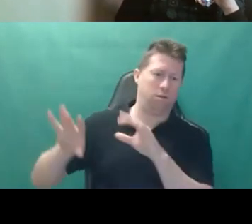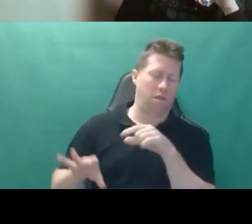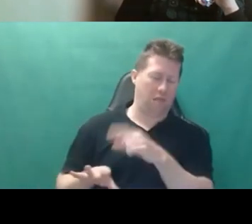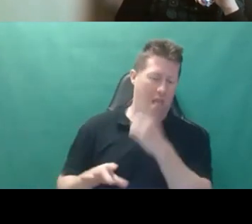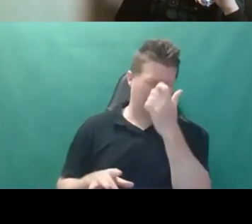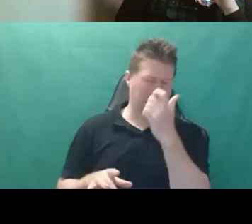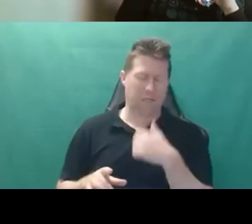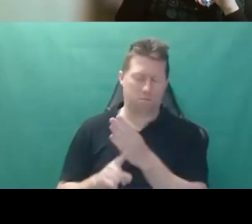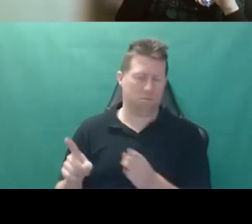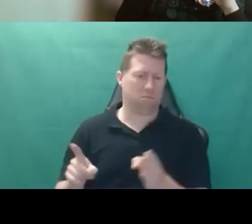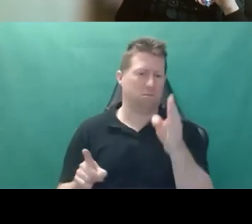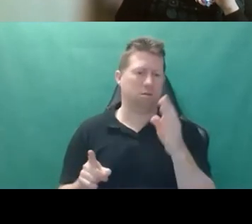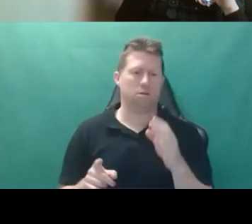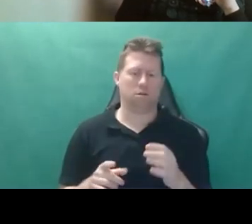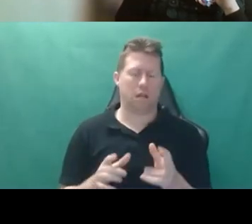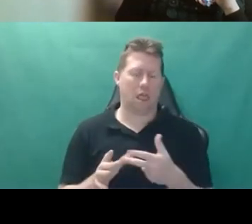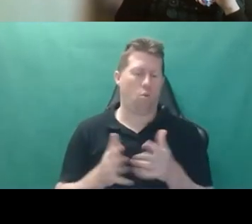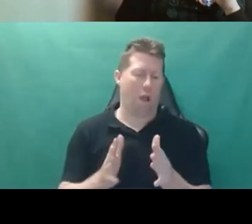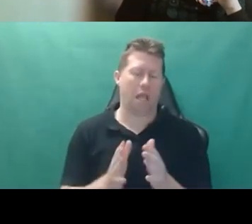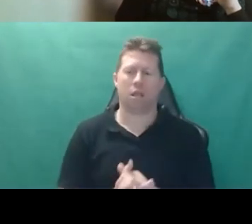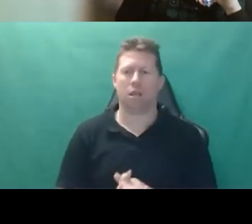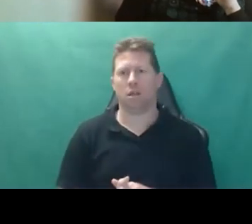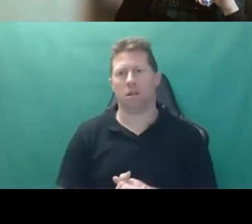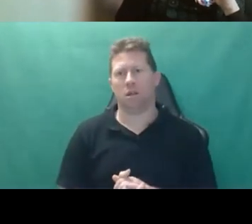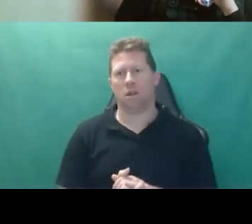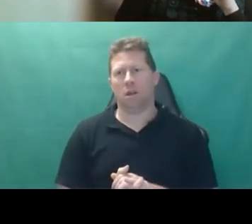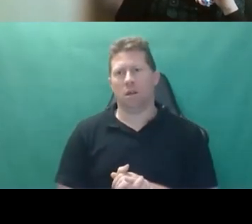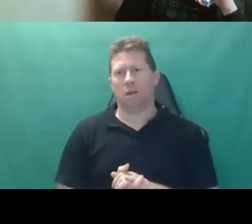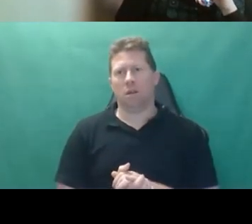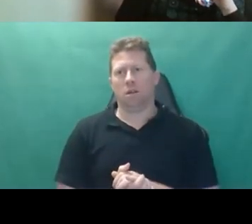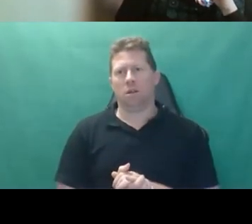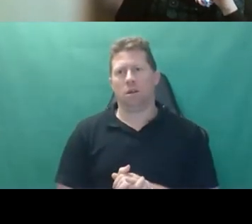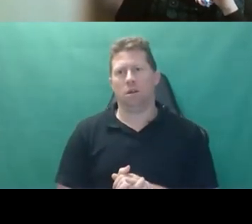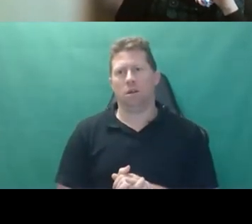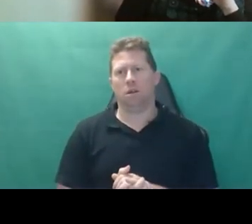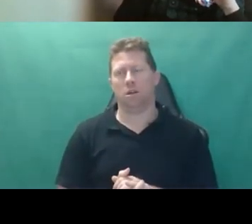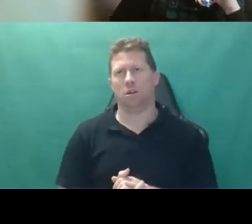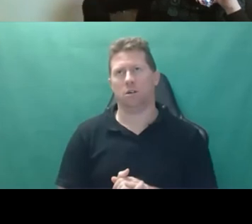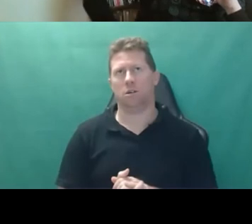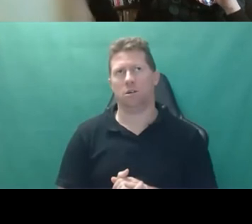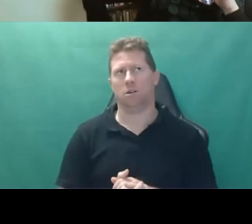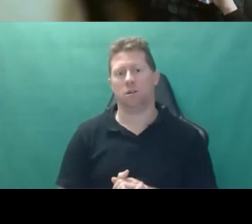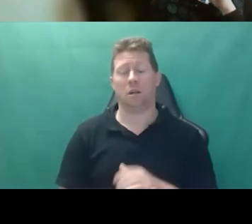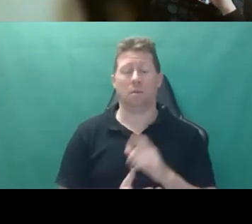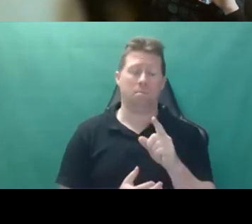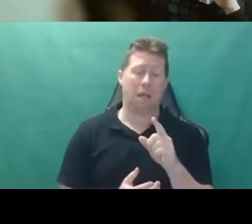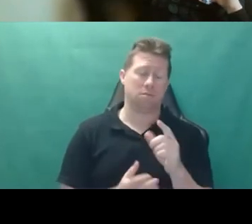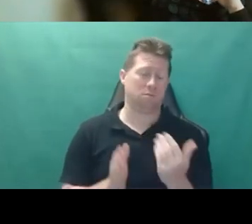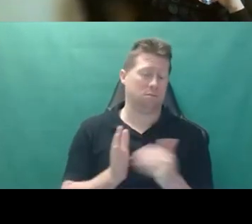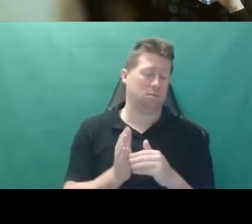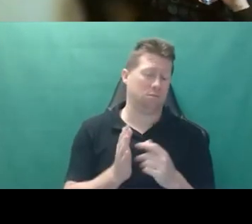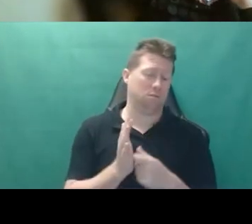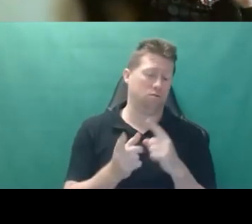moved, um, beyond it. Um, I suppose picking up on Ray's later comment